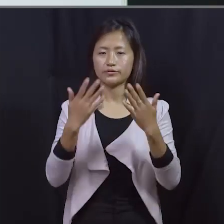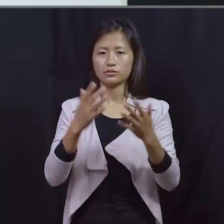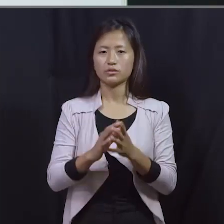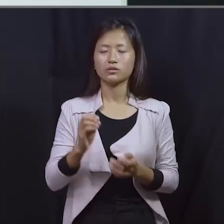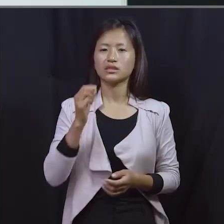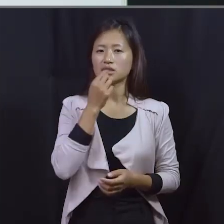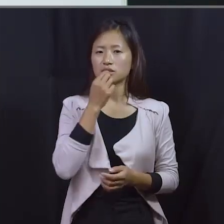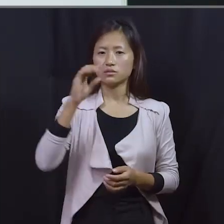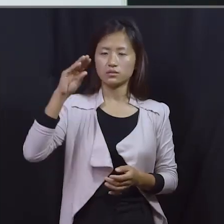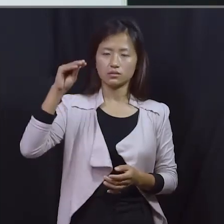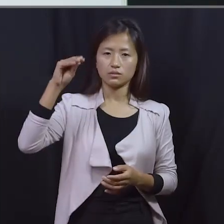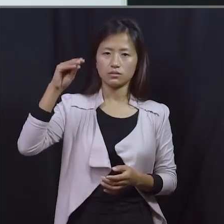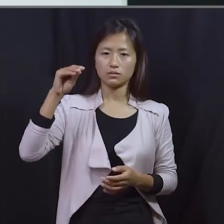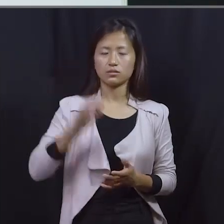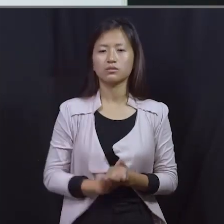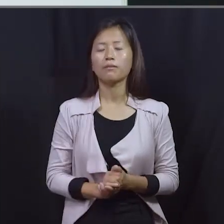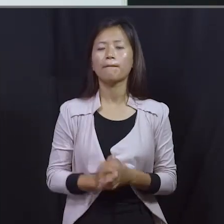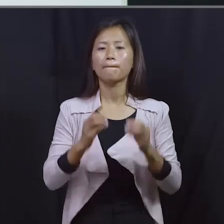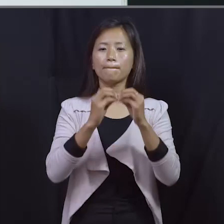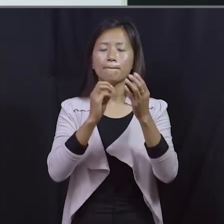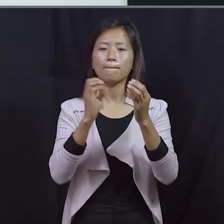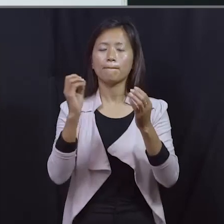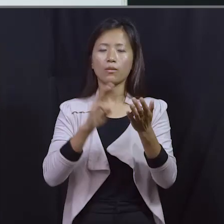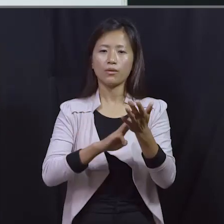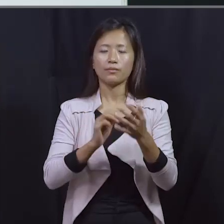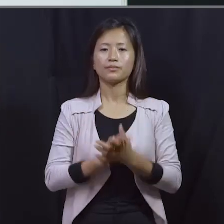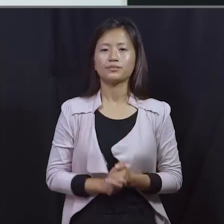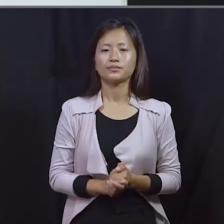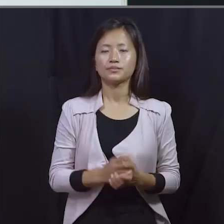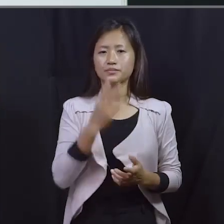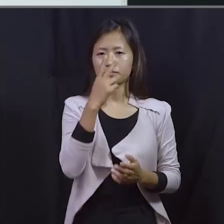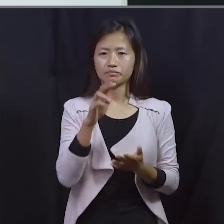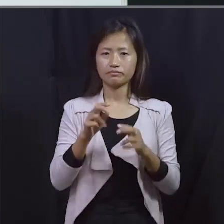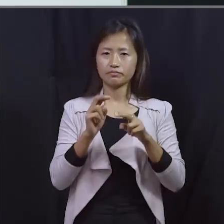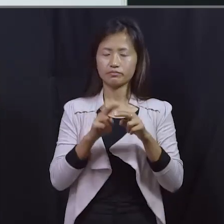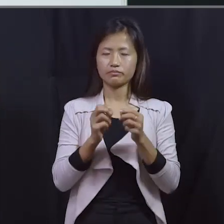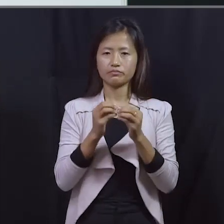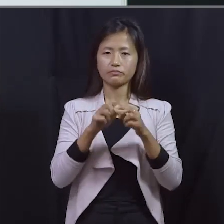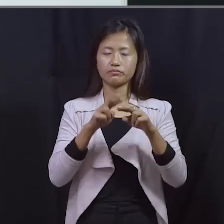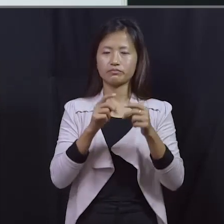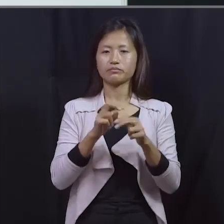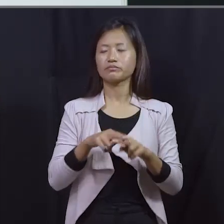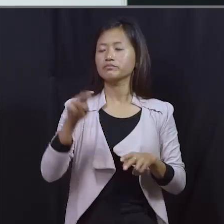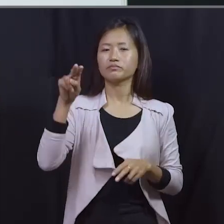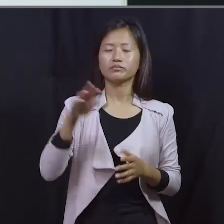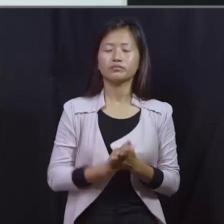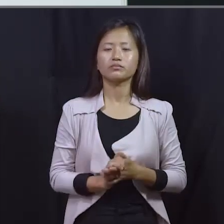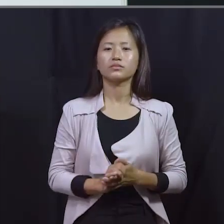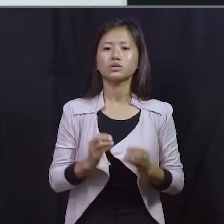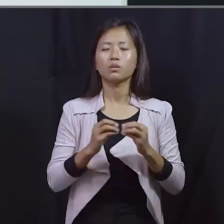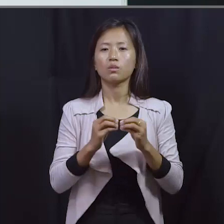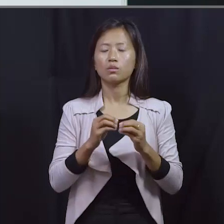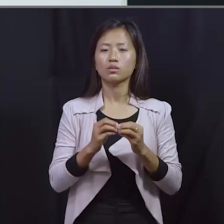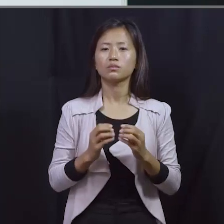And you know what is cotton, and if we are to define what is boom in economic